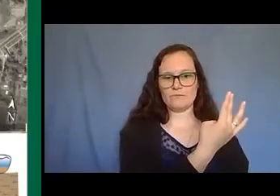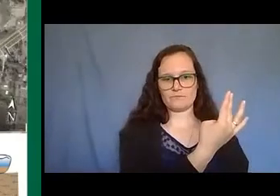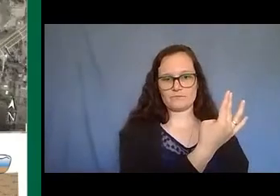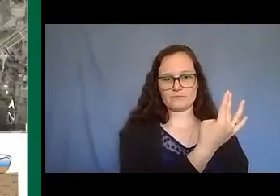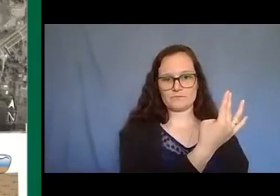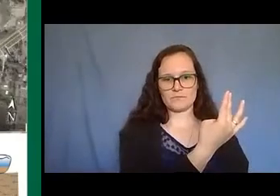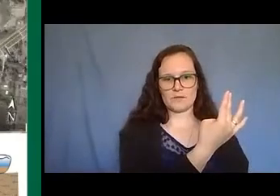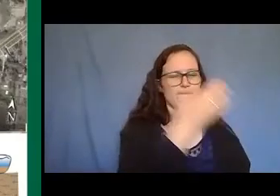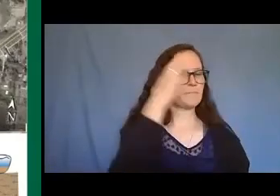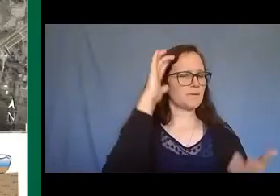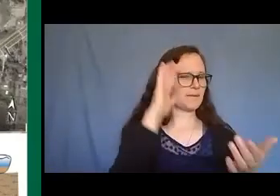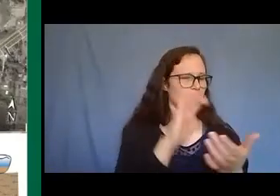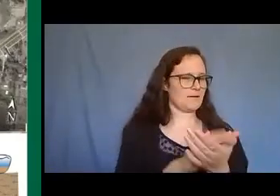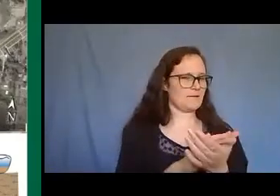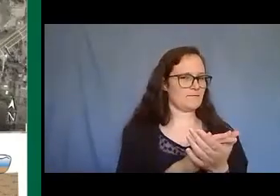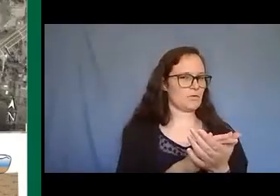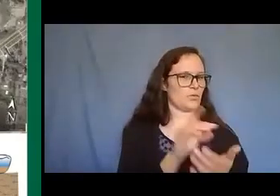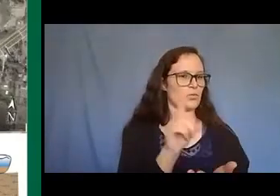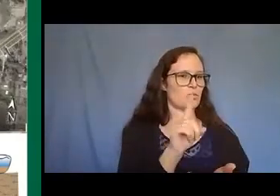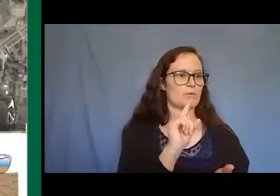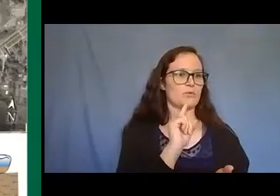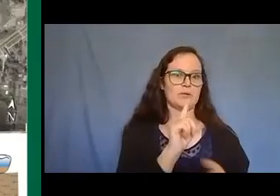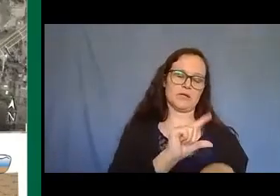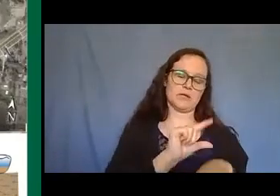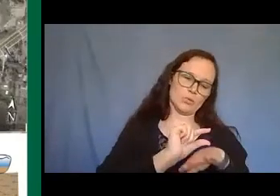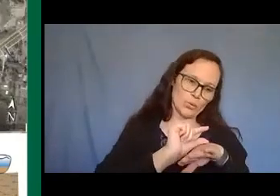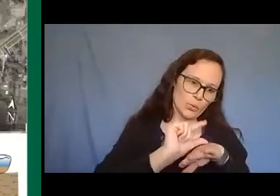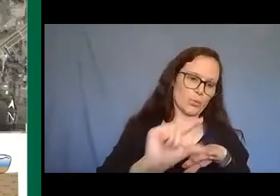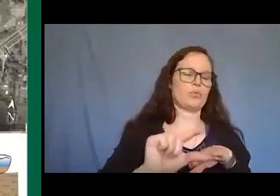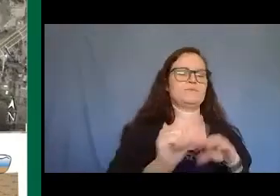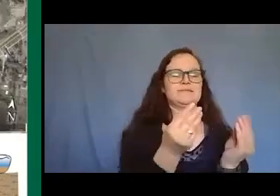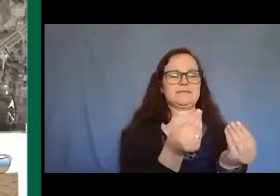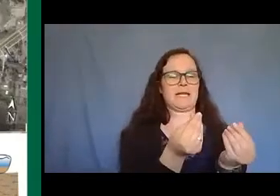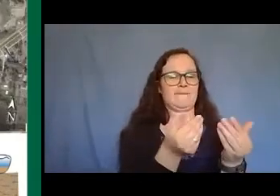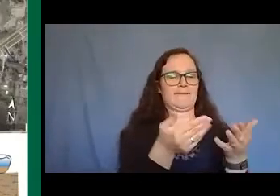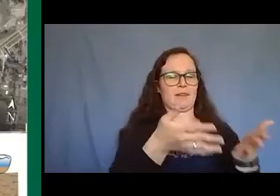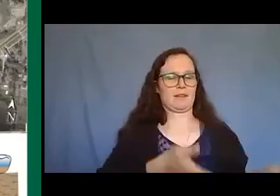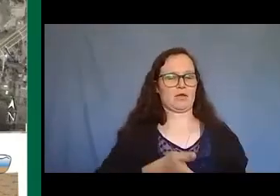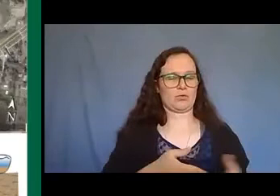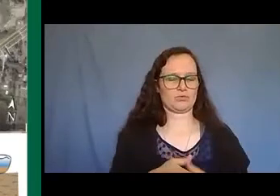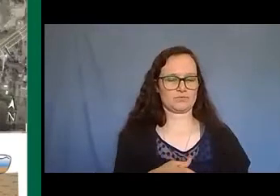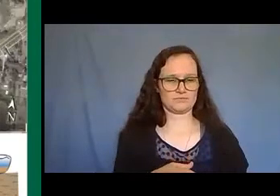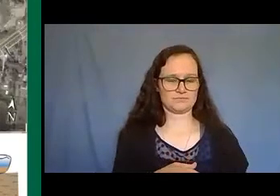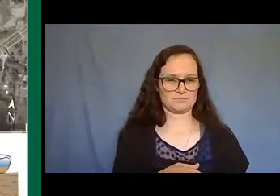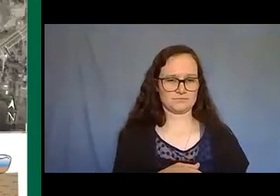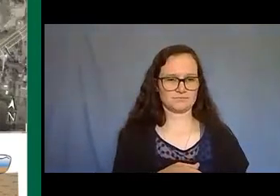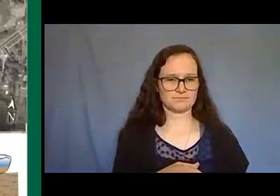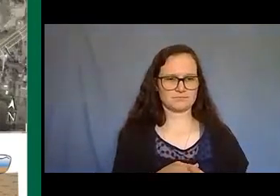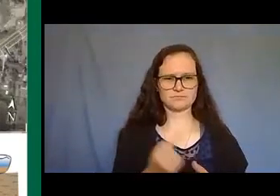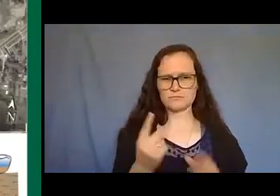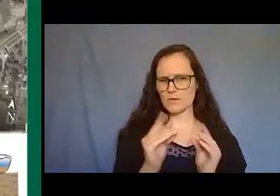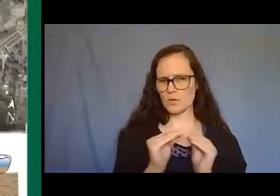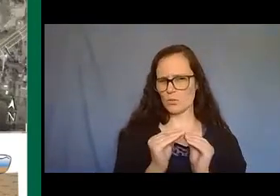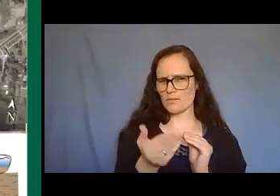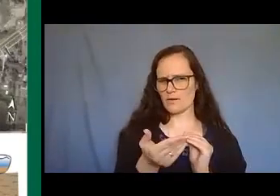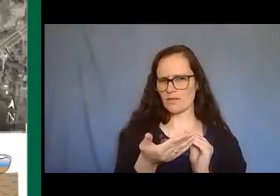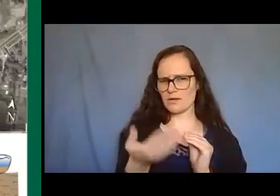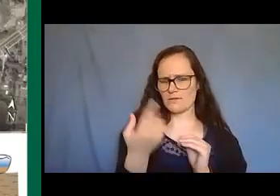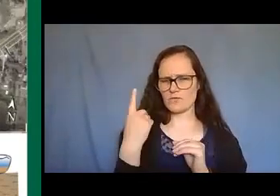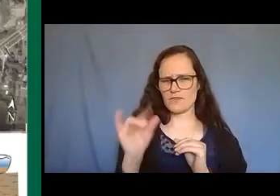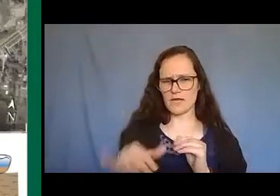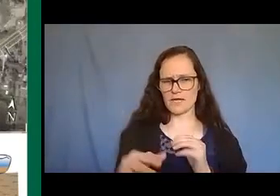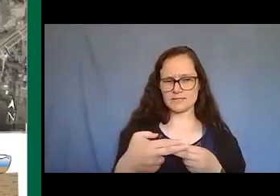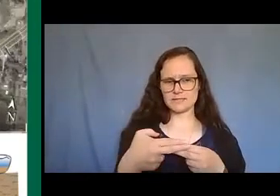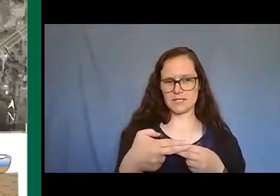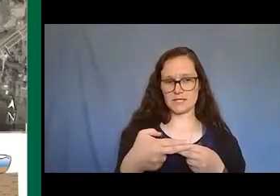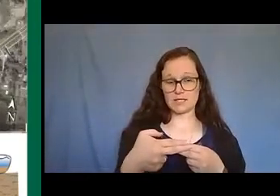the thickest amount of sediment was located. One other thing to point out on this slide is that we were able to